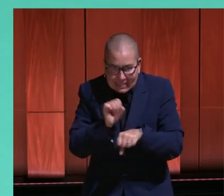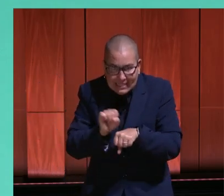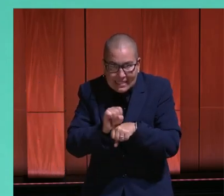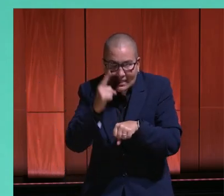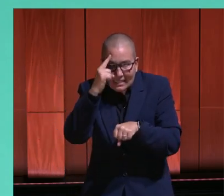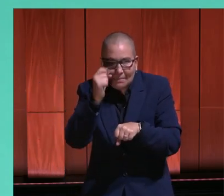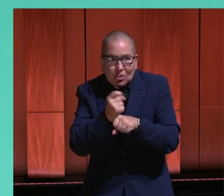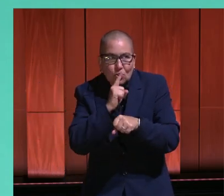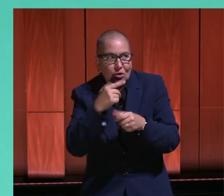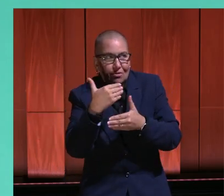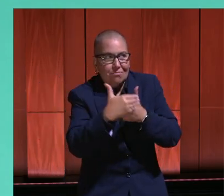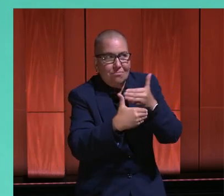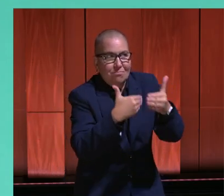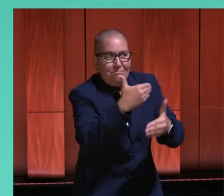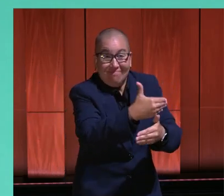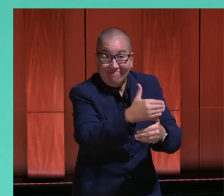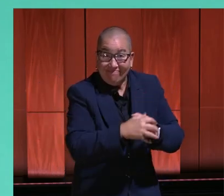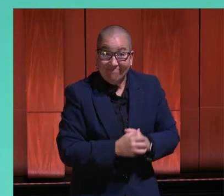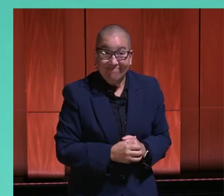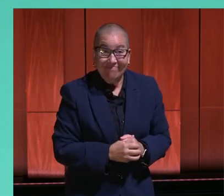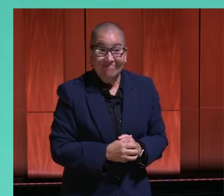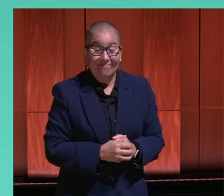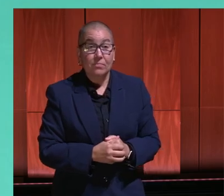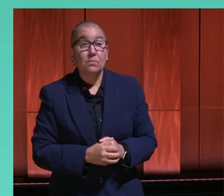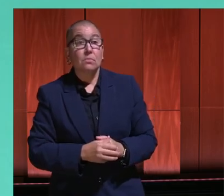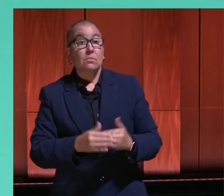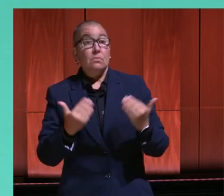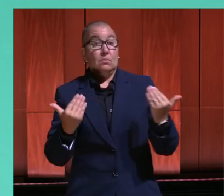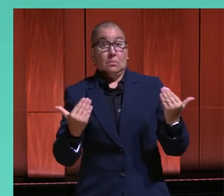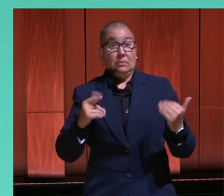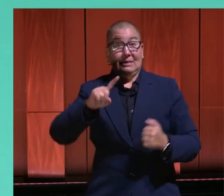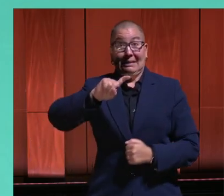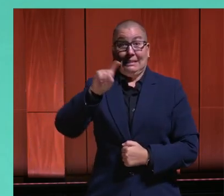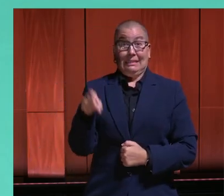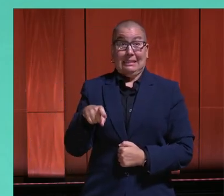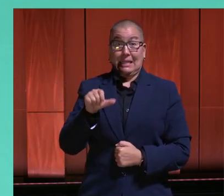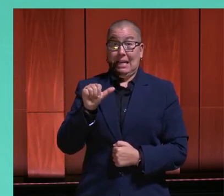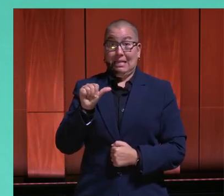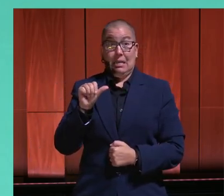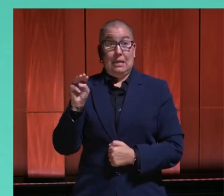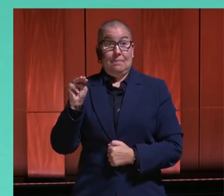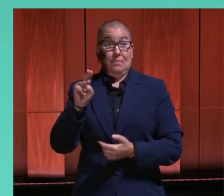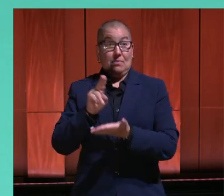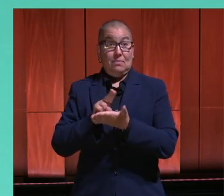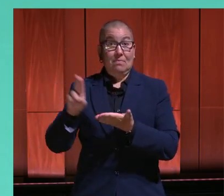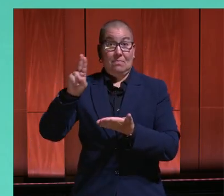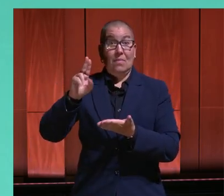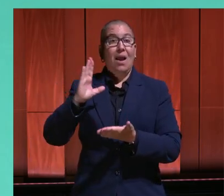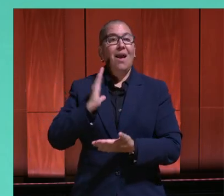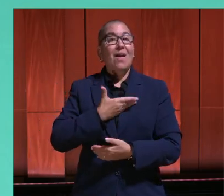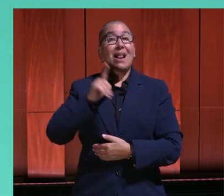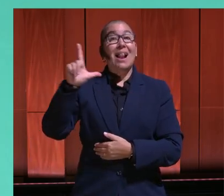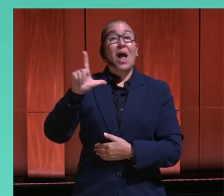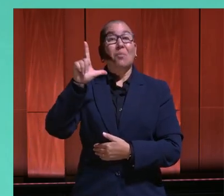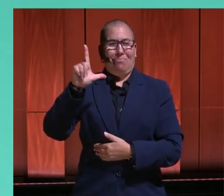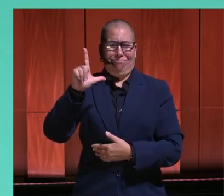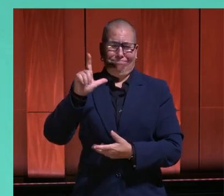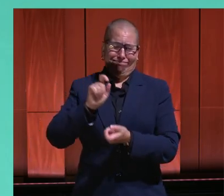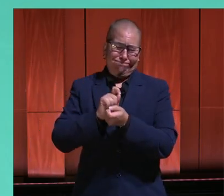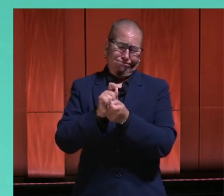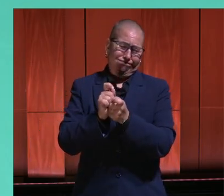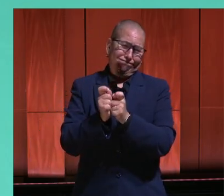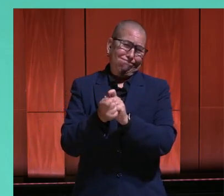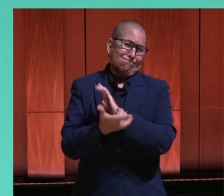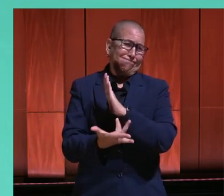There's ongoing initiatives on campus to digitize our libraries. I kind of, as I'm sure a lot of y'all kind of experienced,